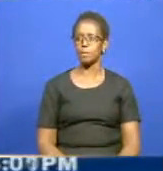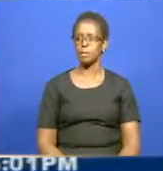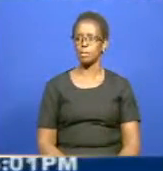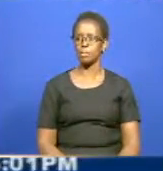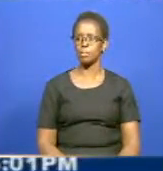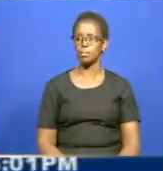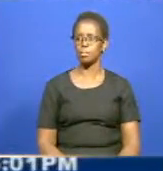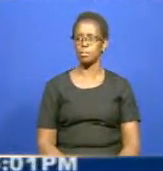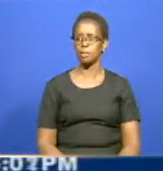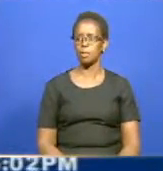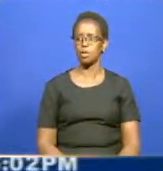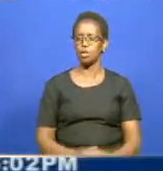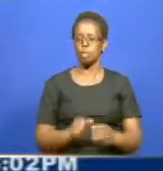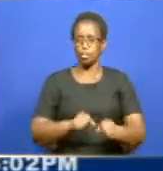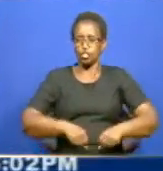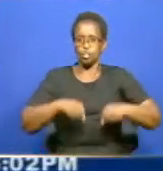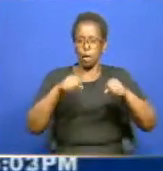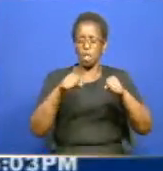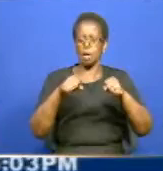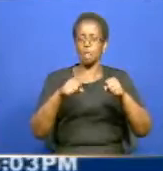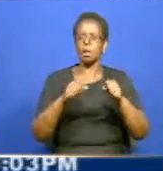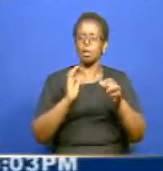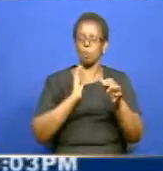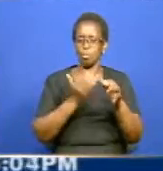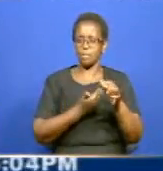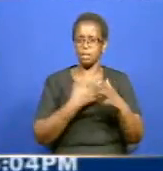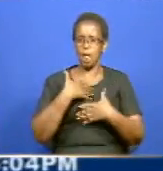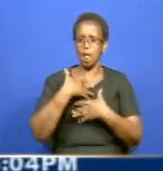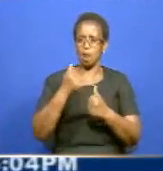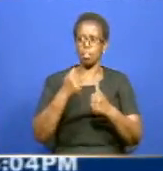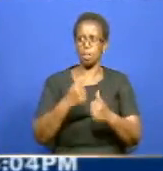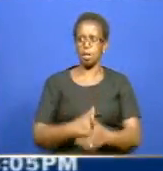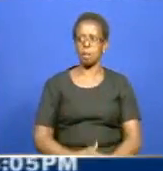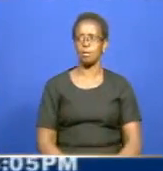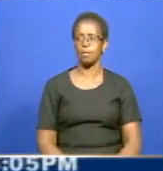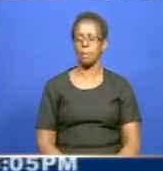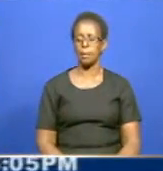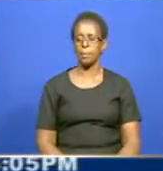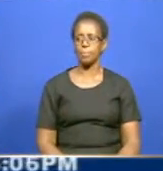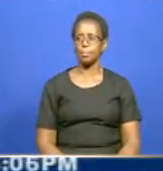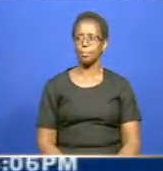Okay, Chairperson, Standing Committee on Health.